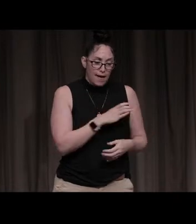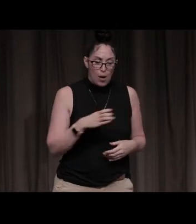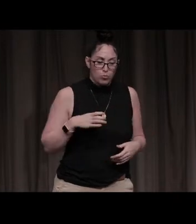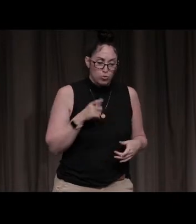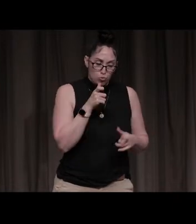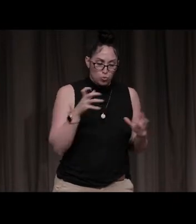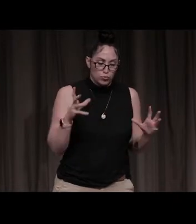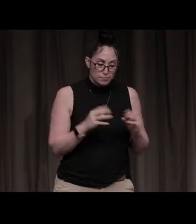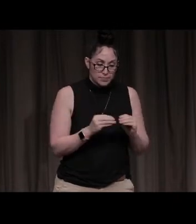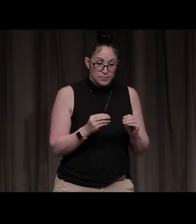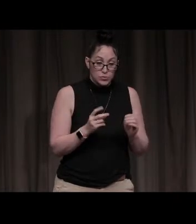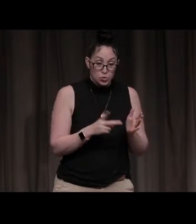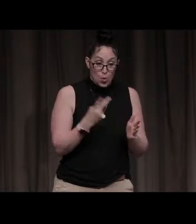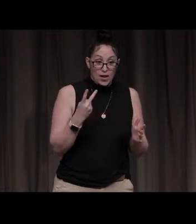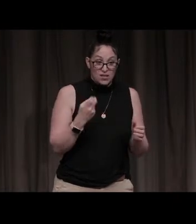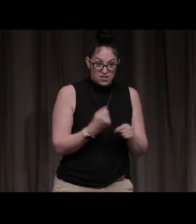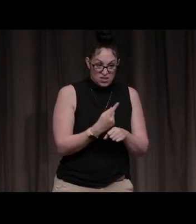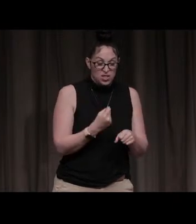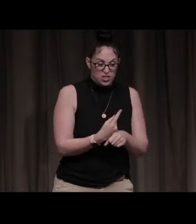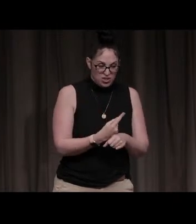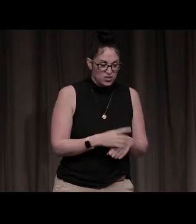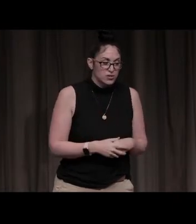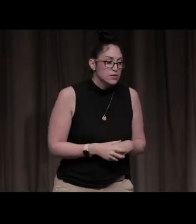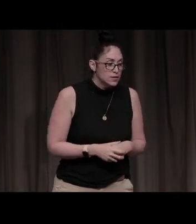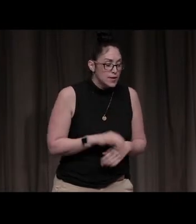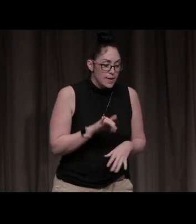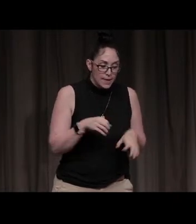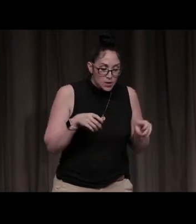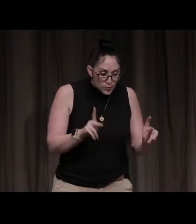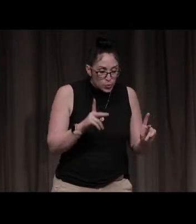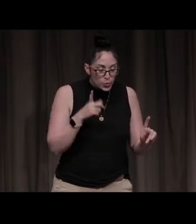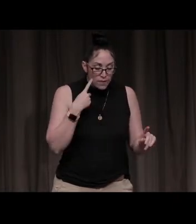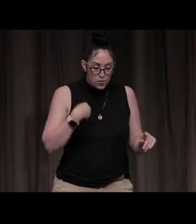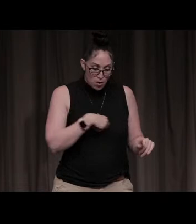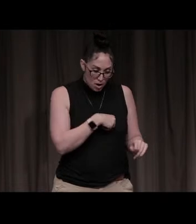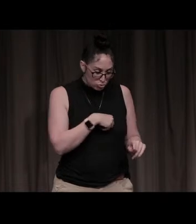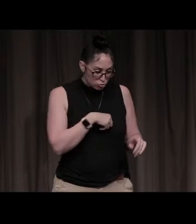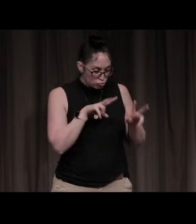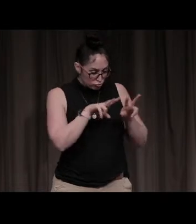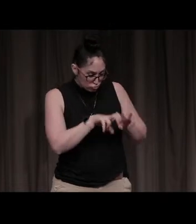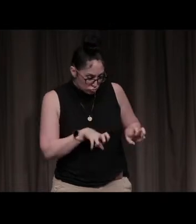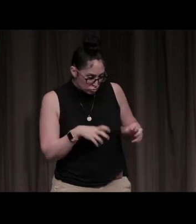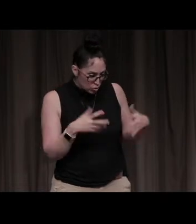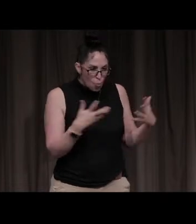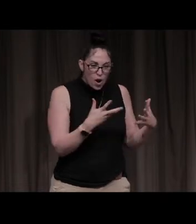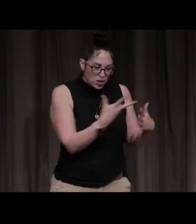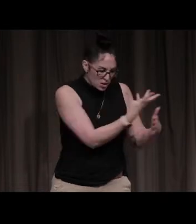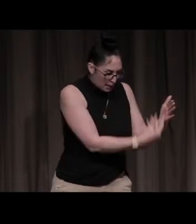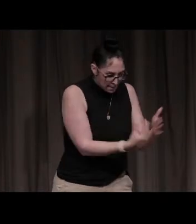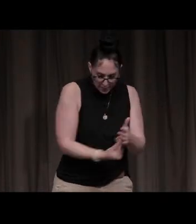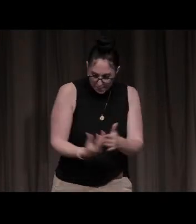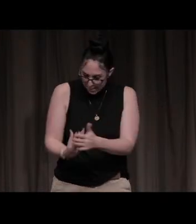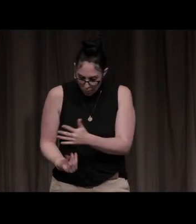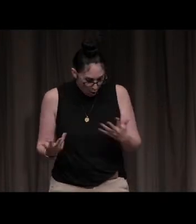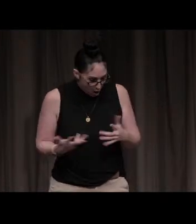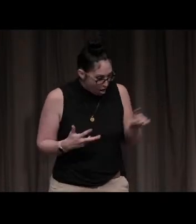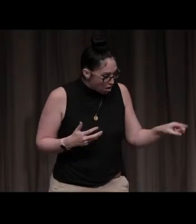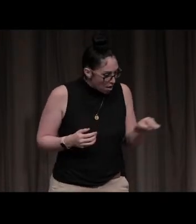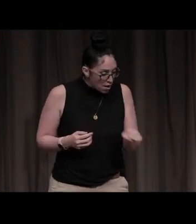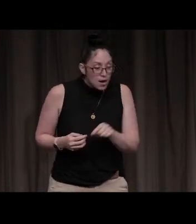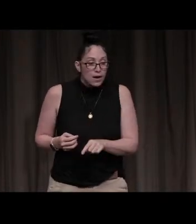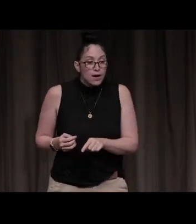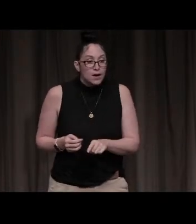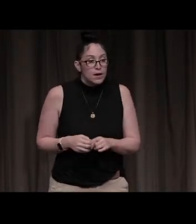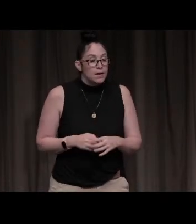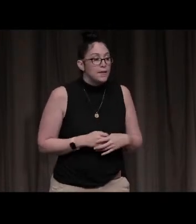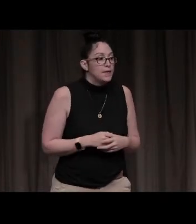year. It's an opportunity for us as curators to look at, what's missing, where are the gaps in our collection? Because certain